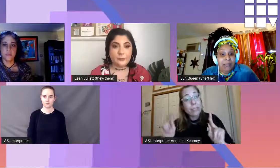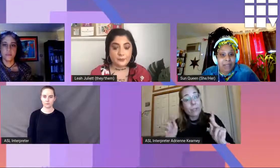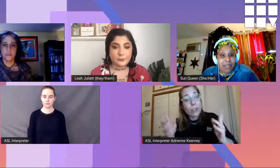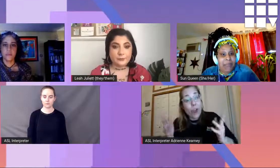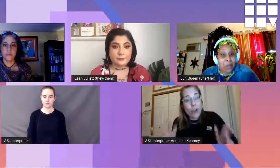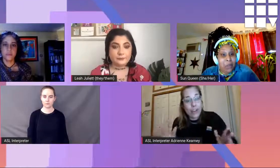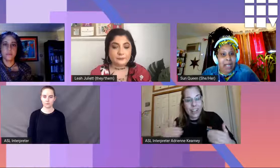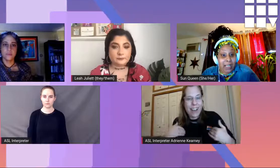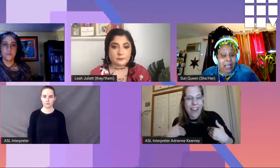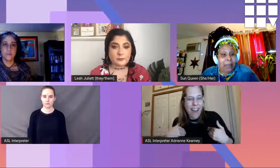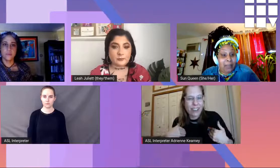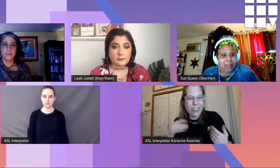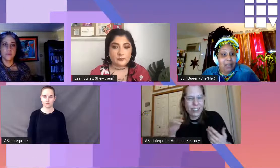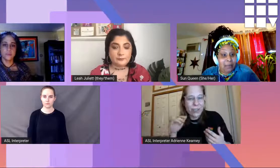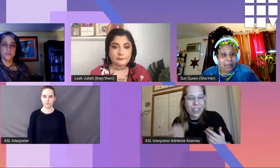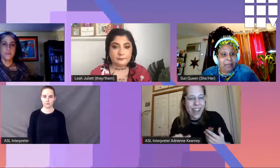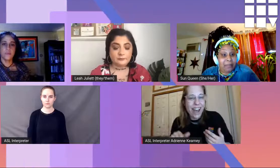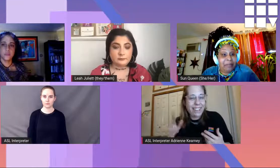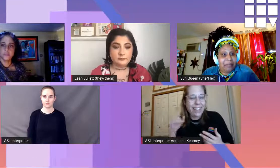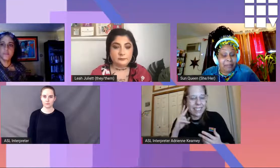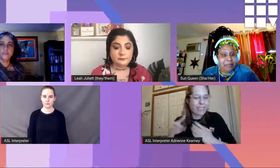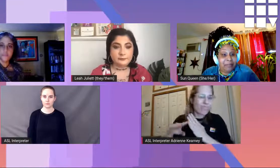It's difficult at times.